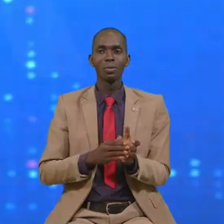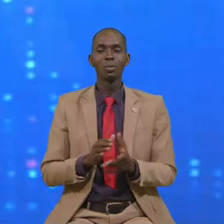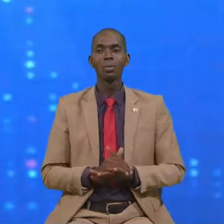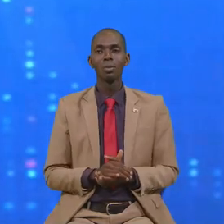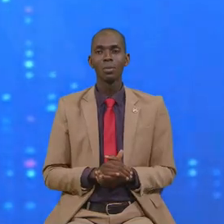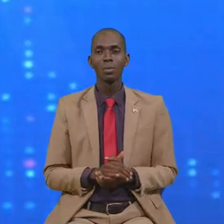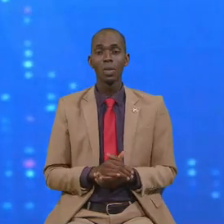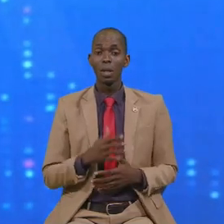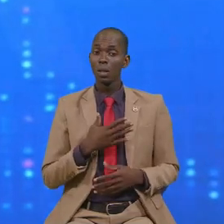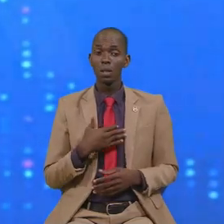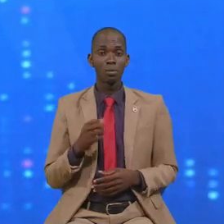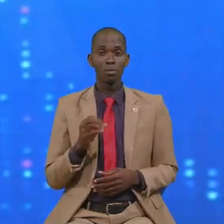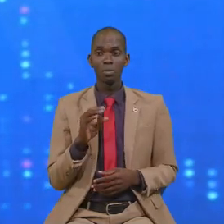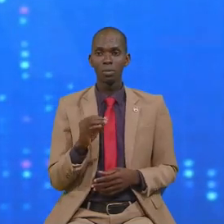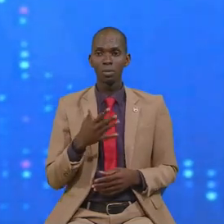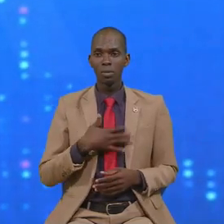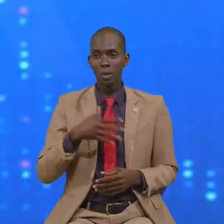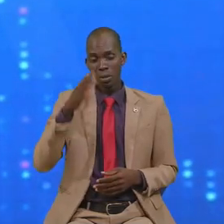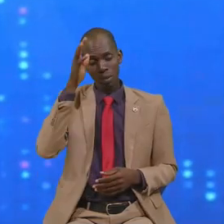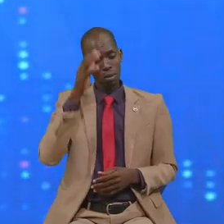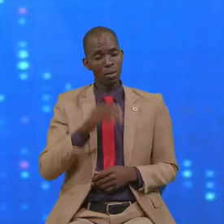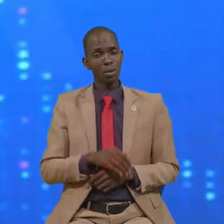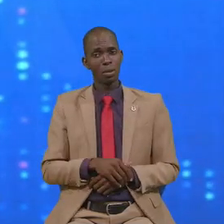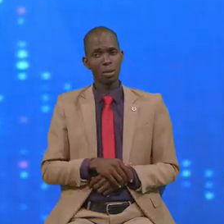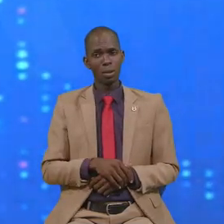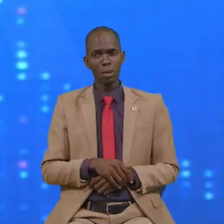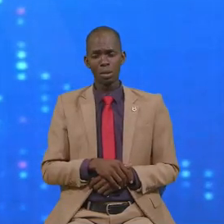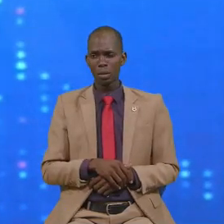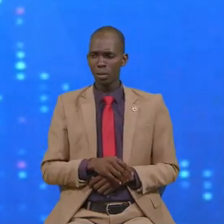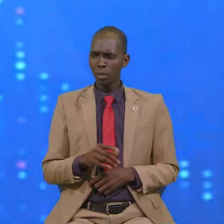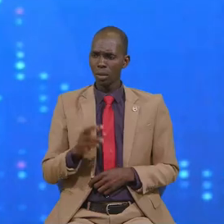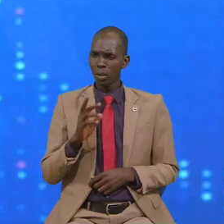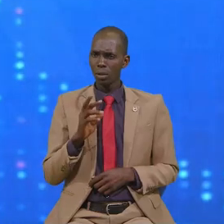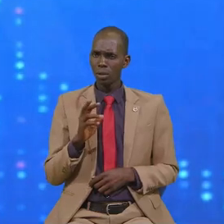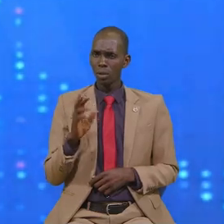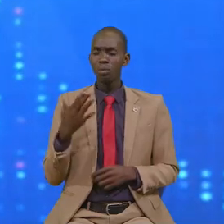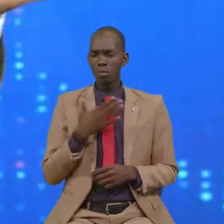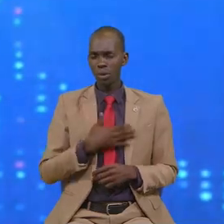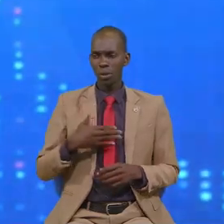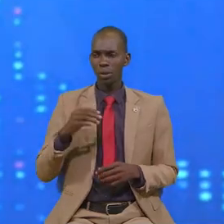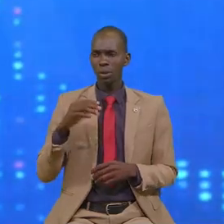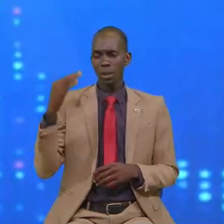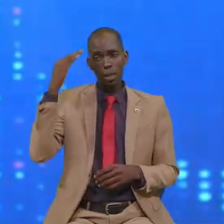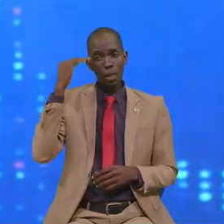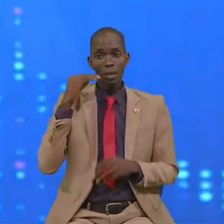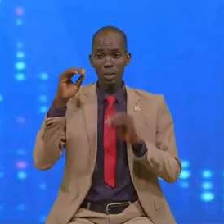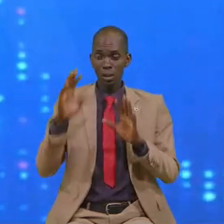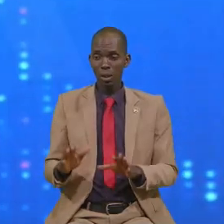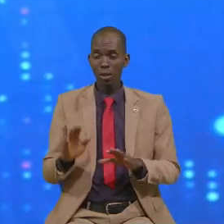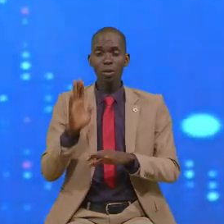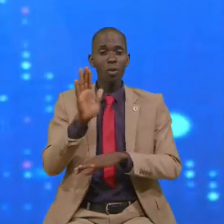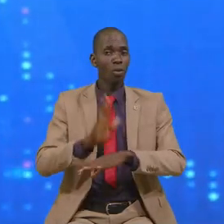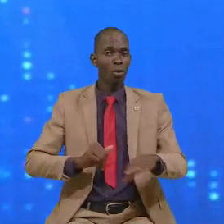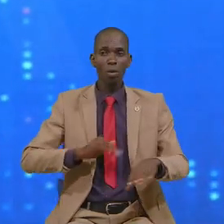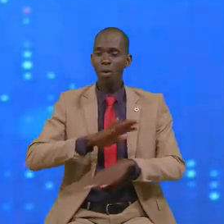And so my father said, "Mr. Doherty, do me a favor, gather all the